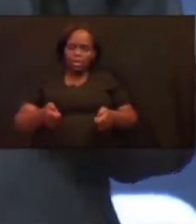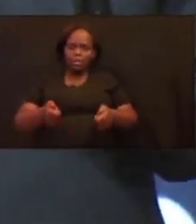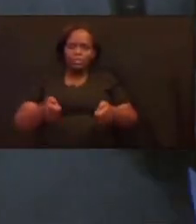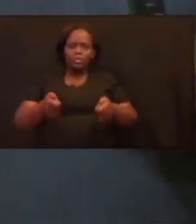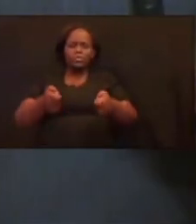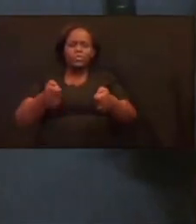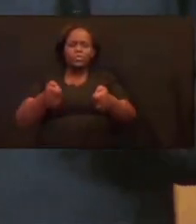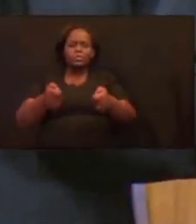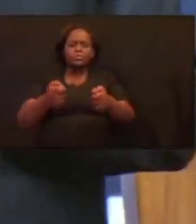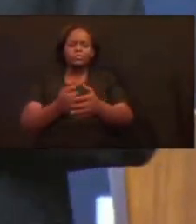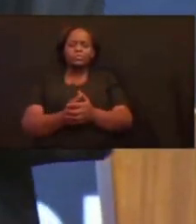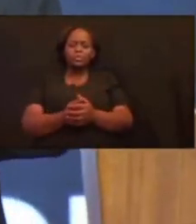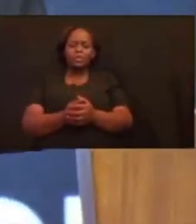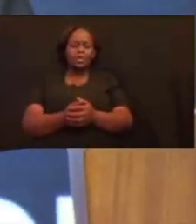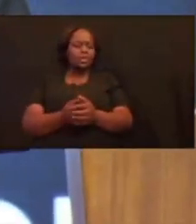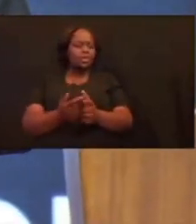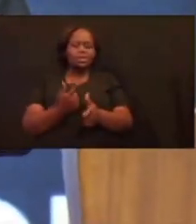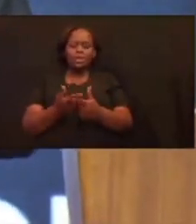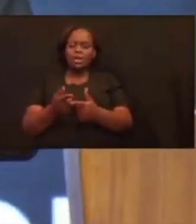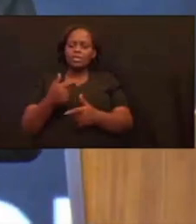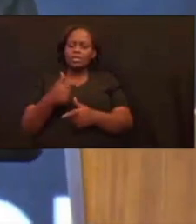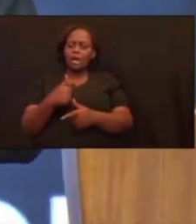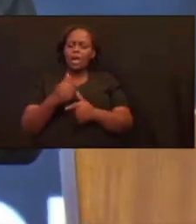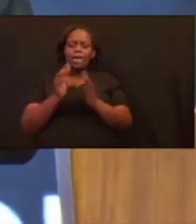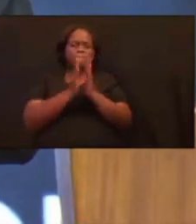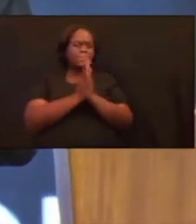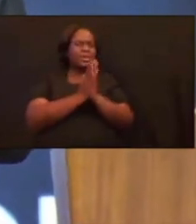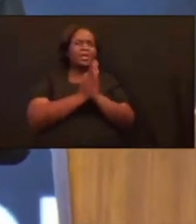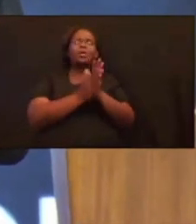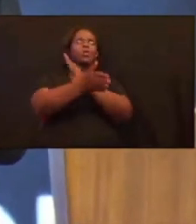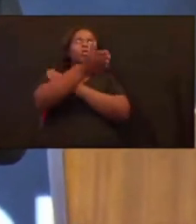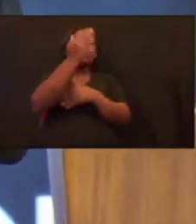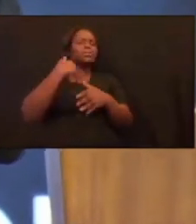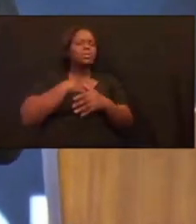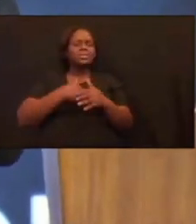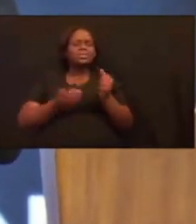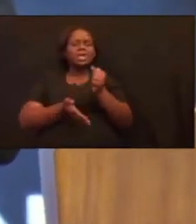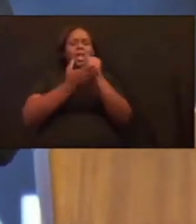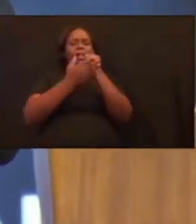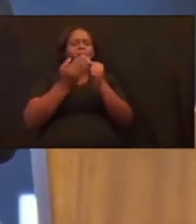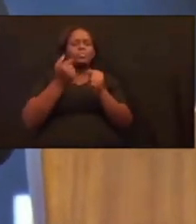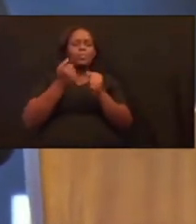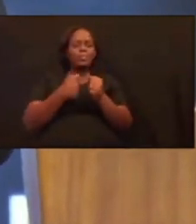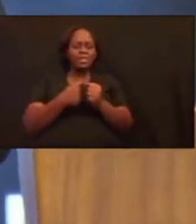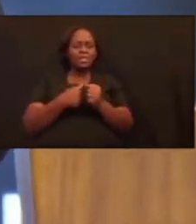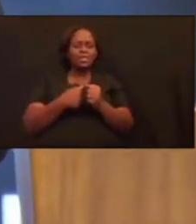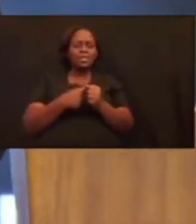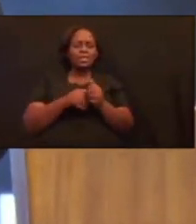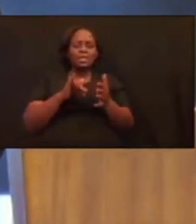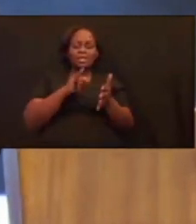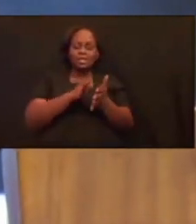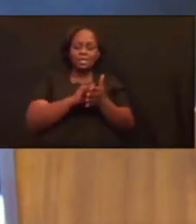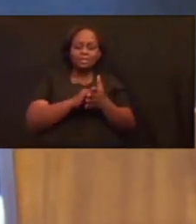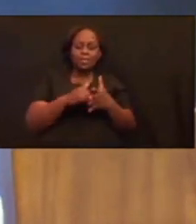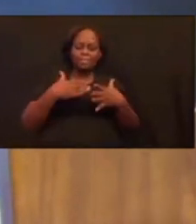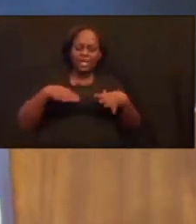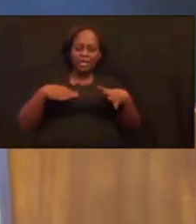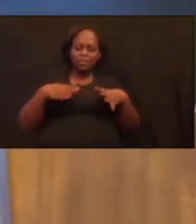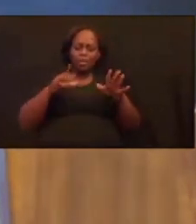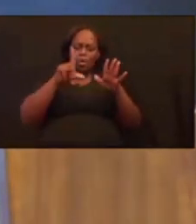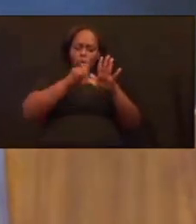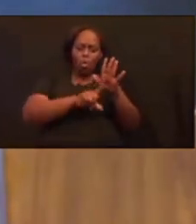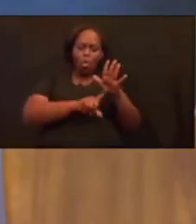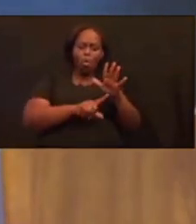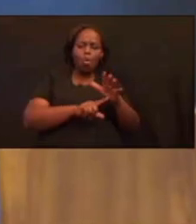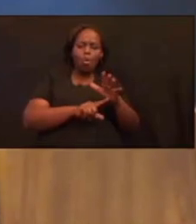be too. I have honored that grace. Without all contradiction, the less is blessed of the better.